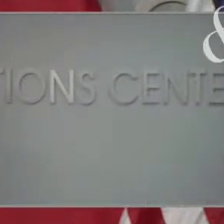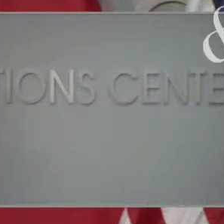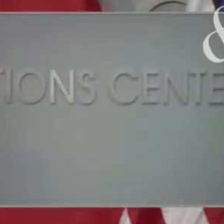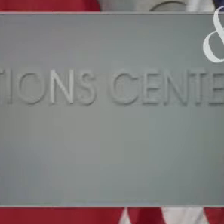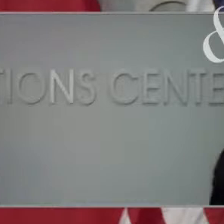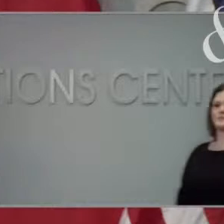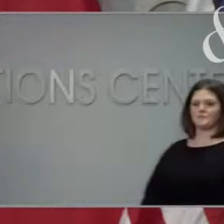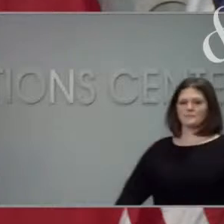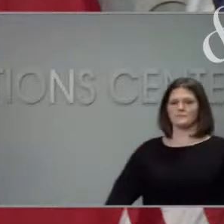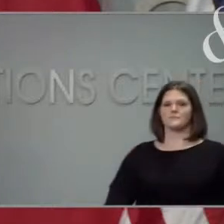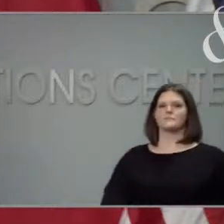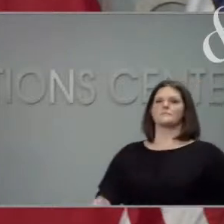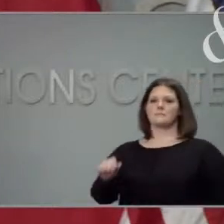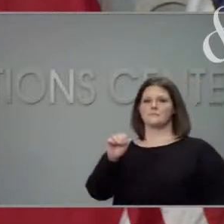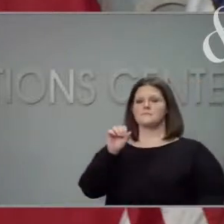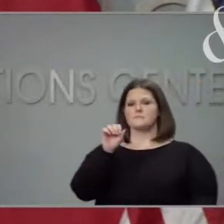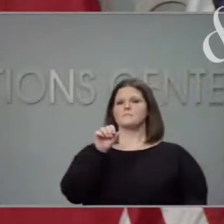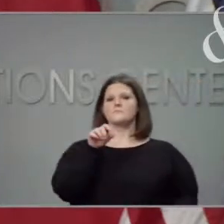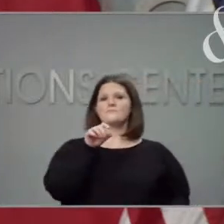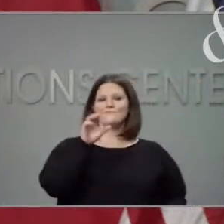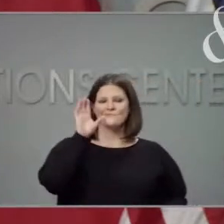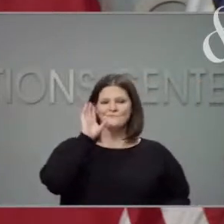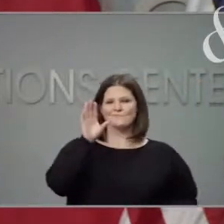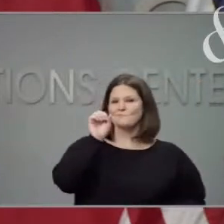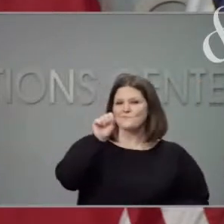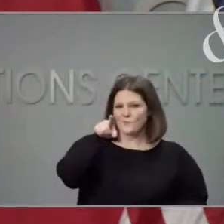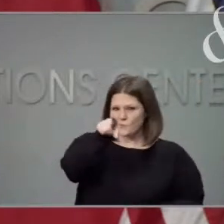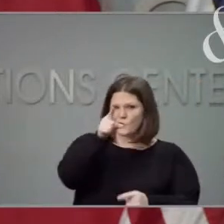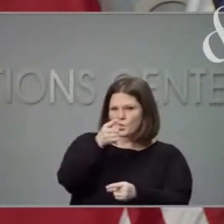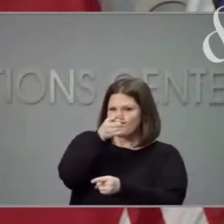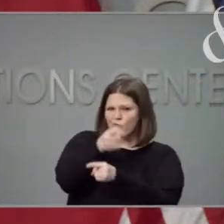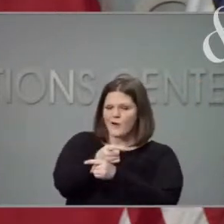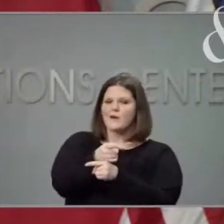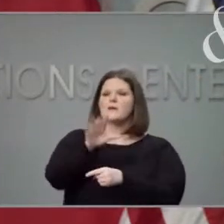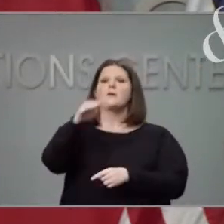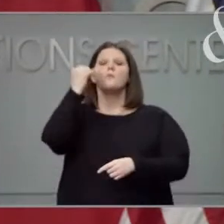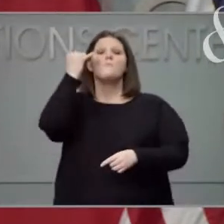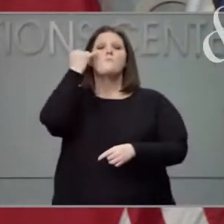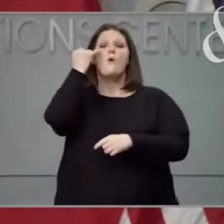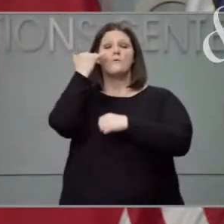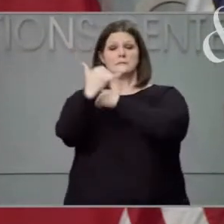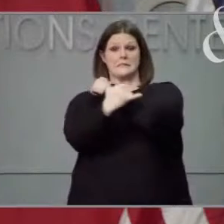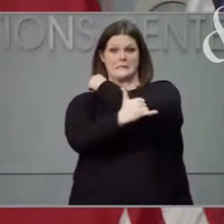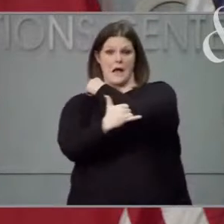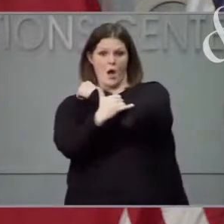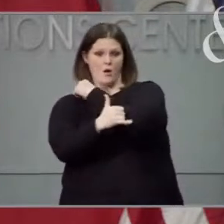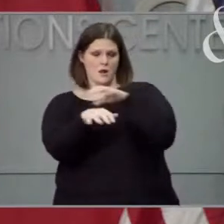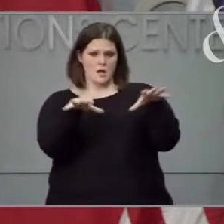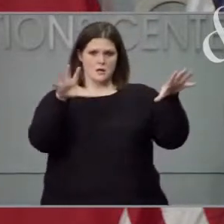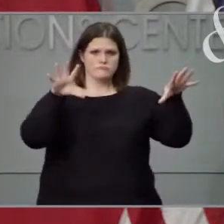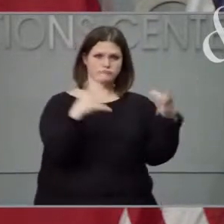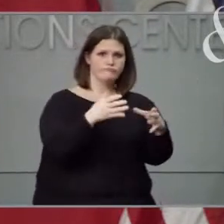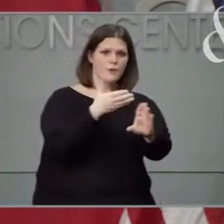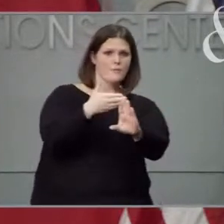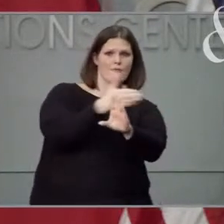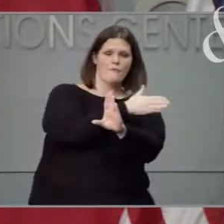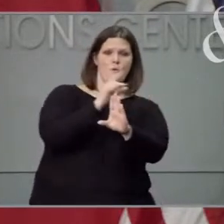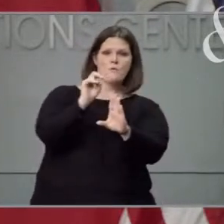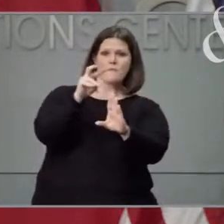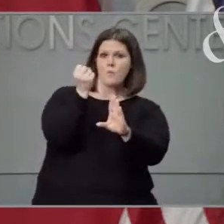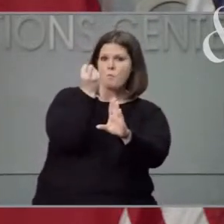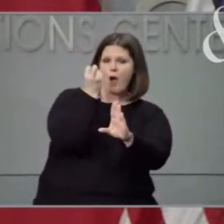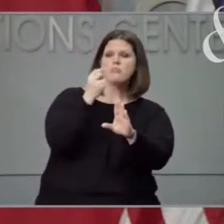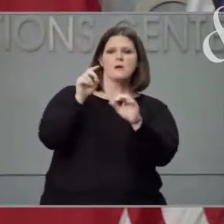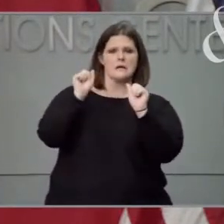an absentee board meeting. That is correct. So, if a county holds one prior to November the 12th, they could consider